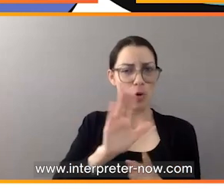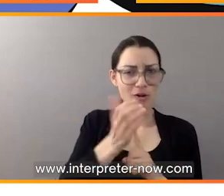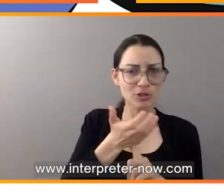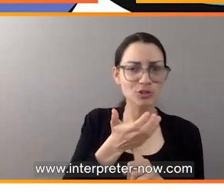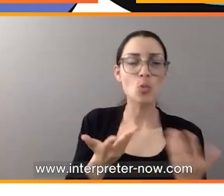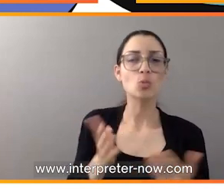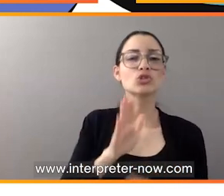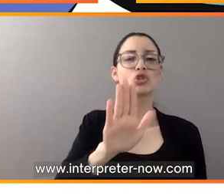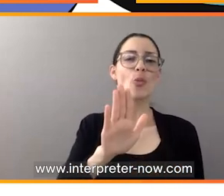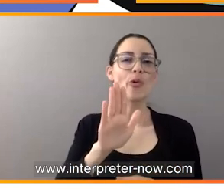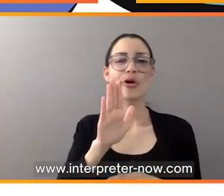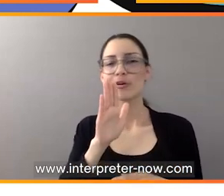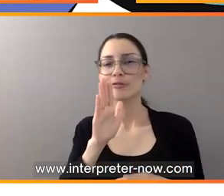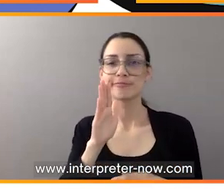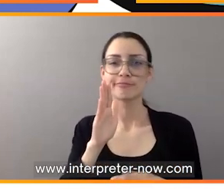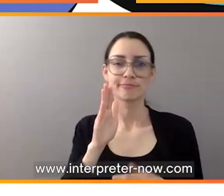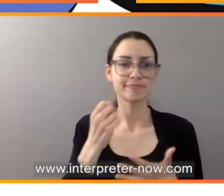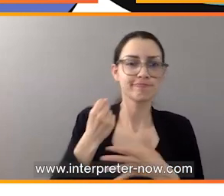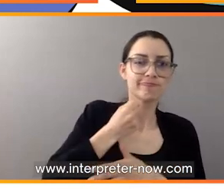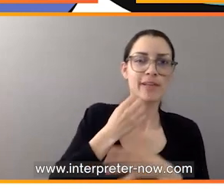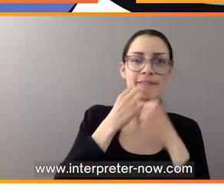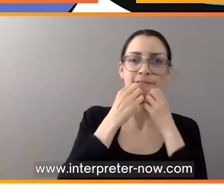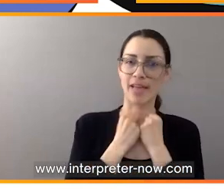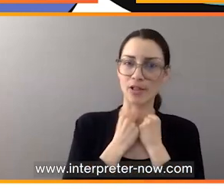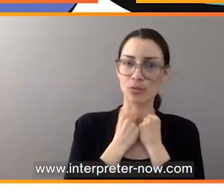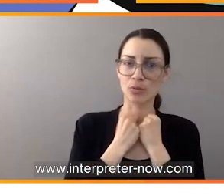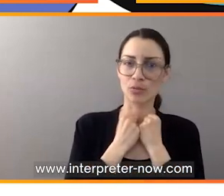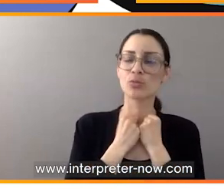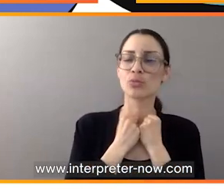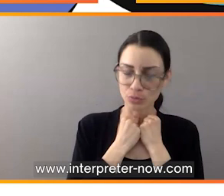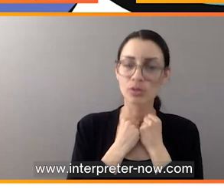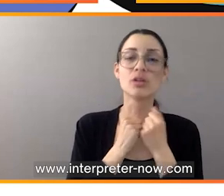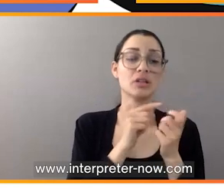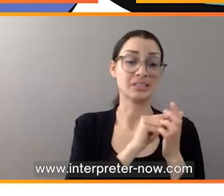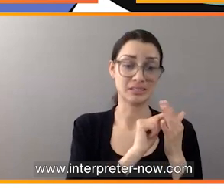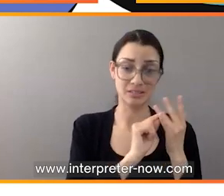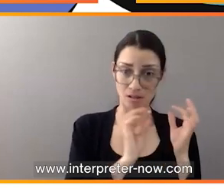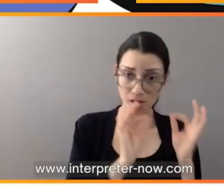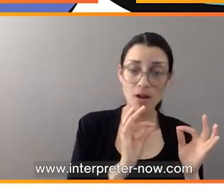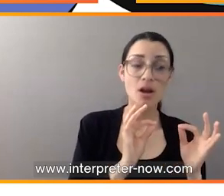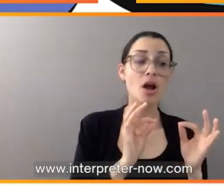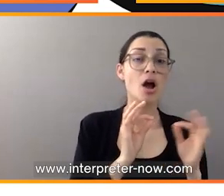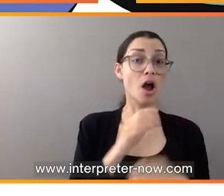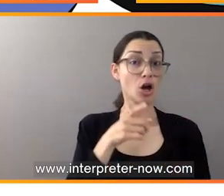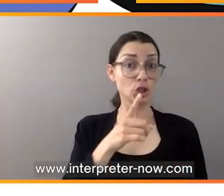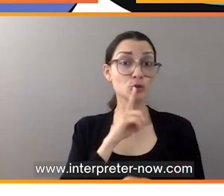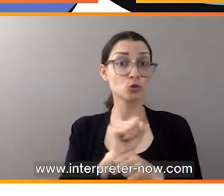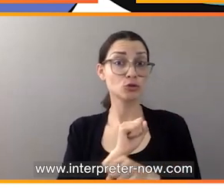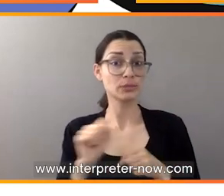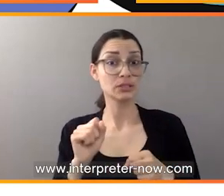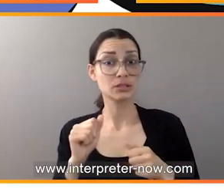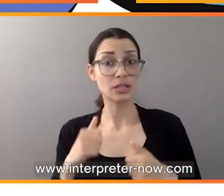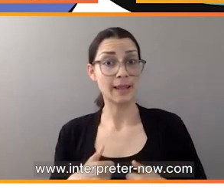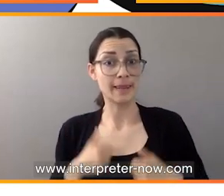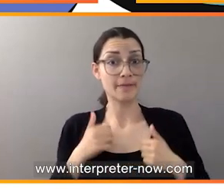that, are you living that today, you know, in the organizations or the companies that you're a part of? And